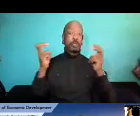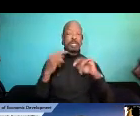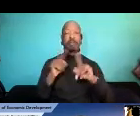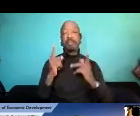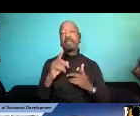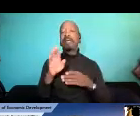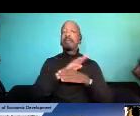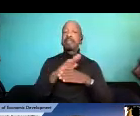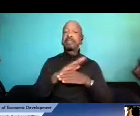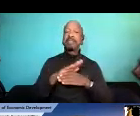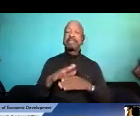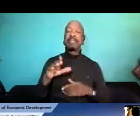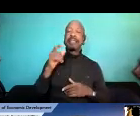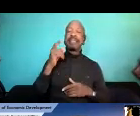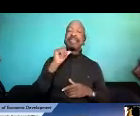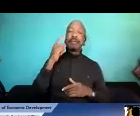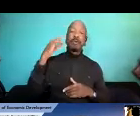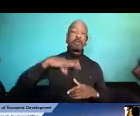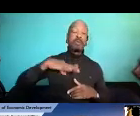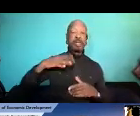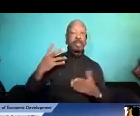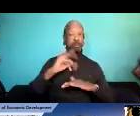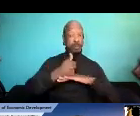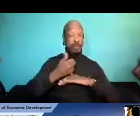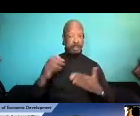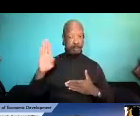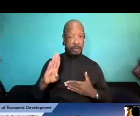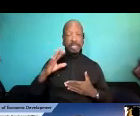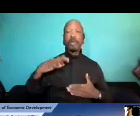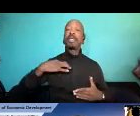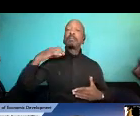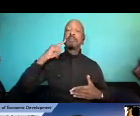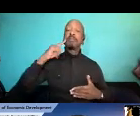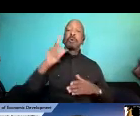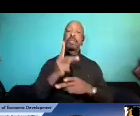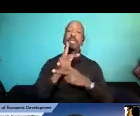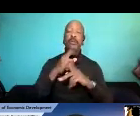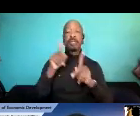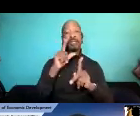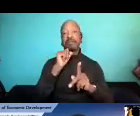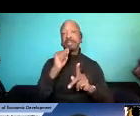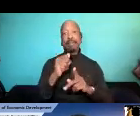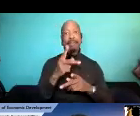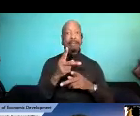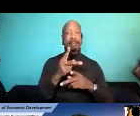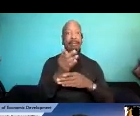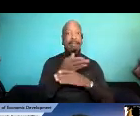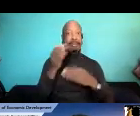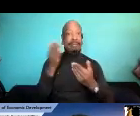business and nonprofit organizations located in Berkeley are eligible for these loans, but it wasn't as easy as it could have been